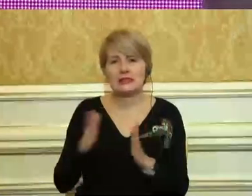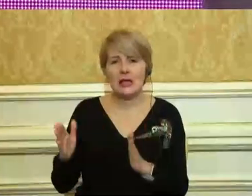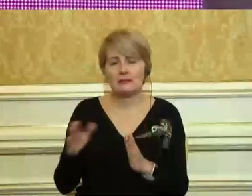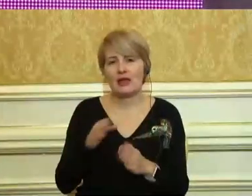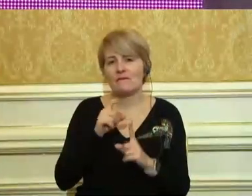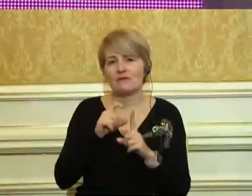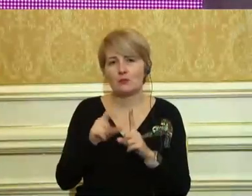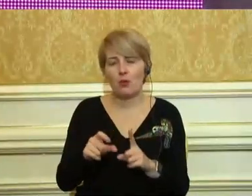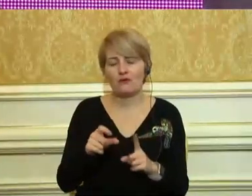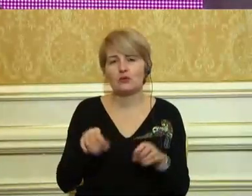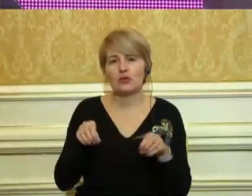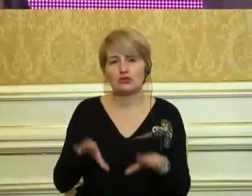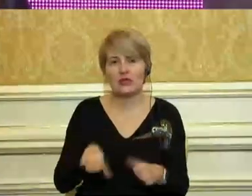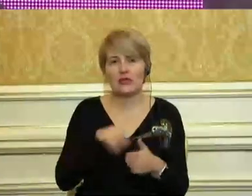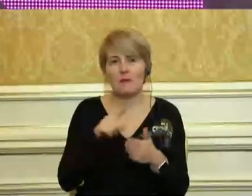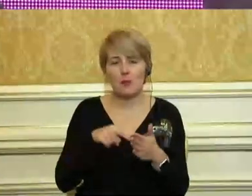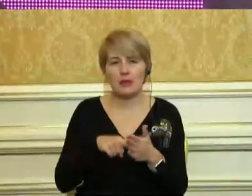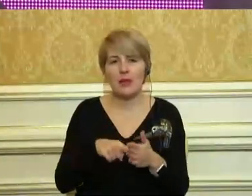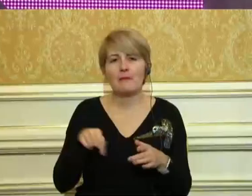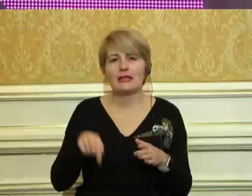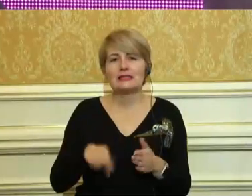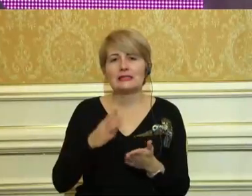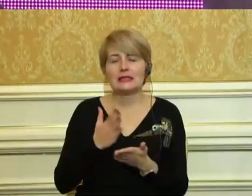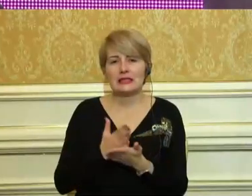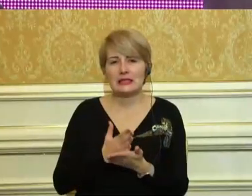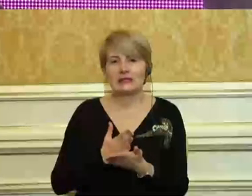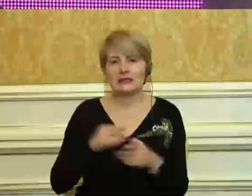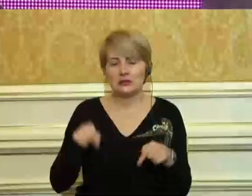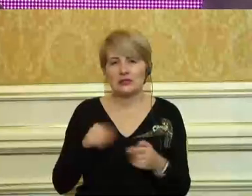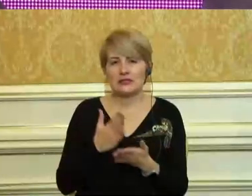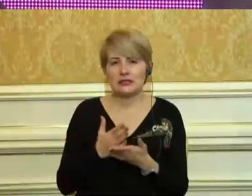a systematic response to the